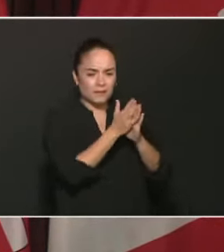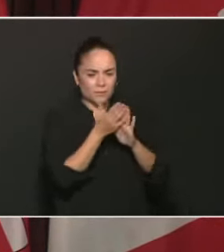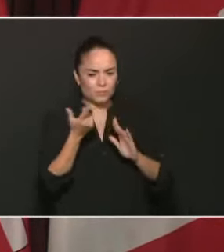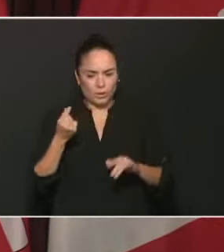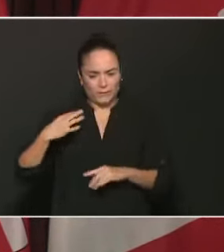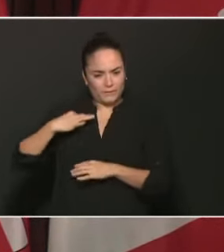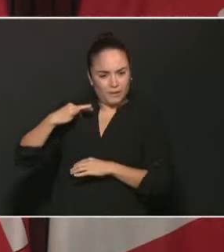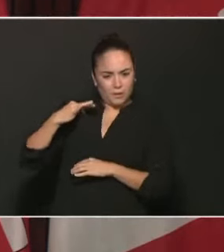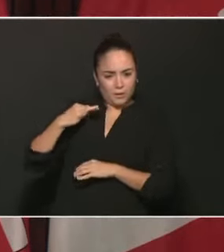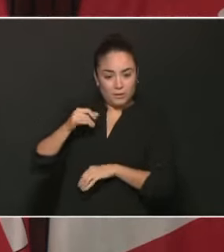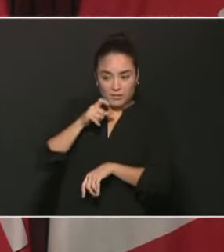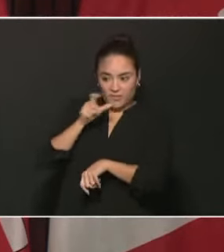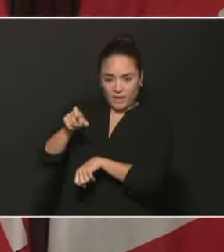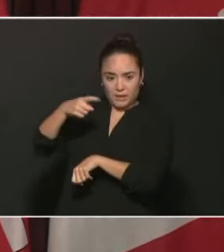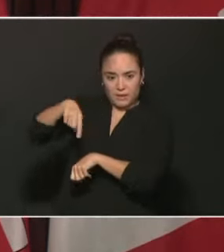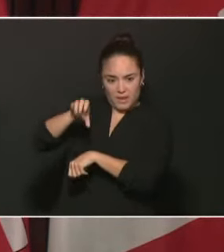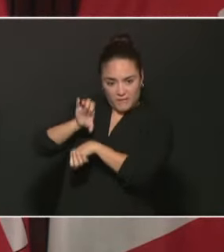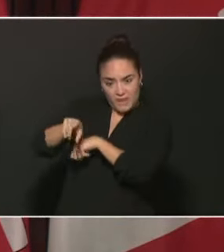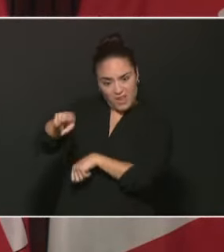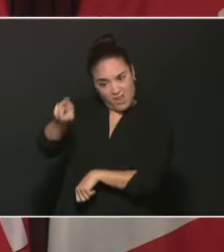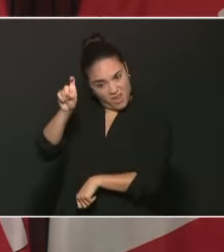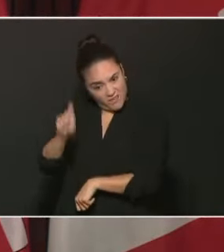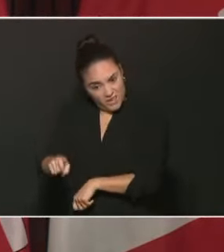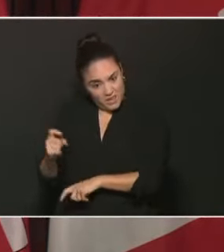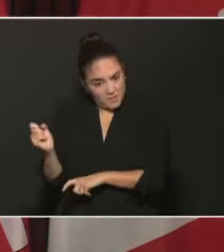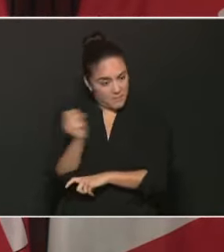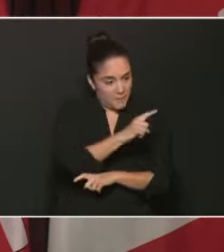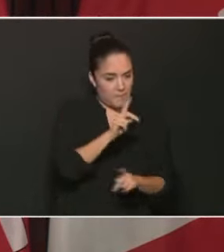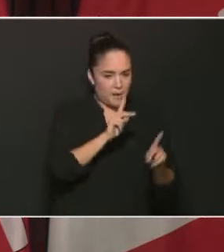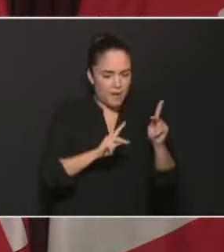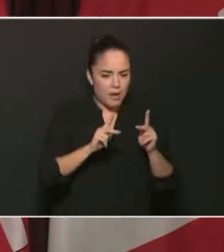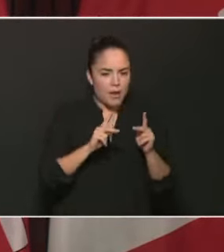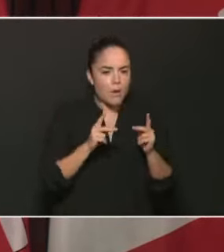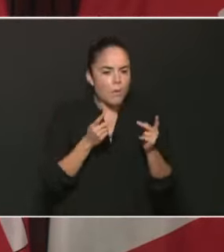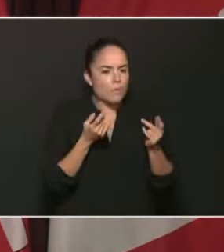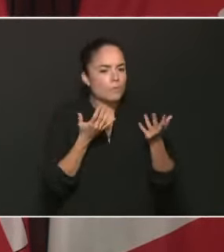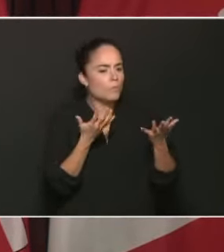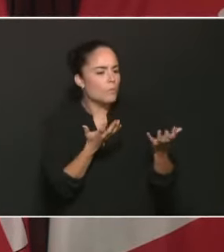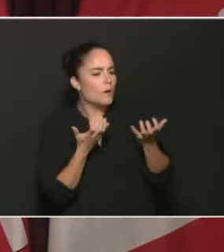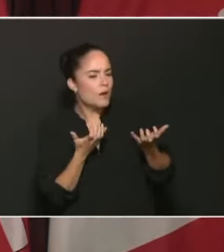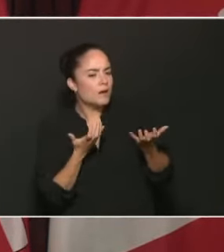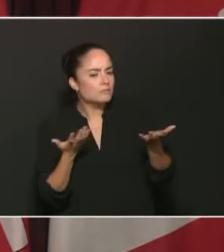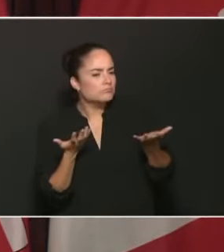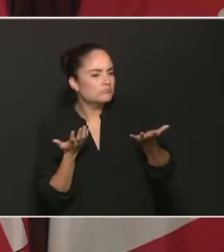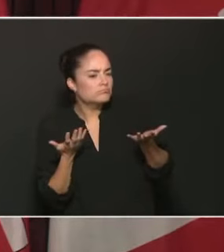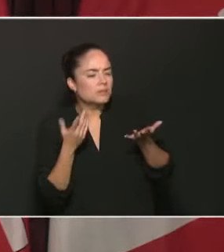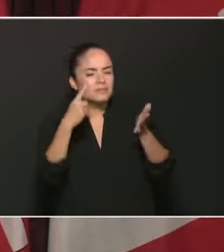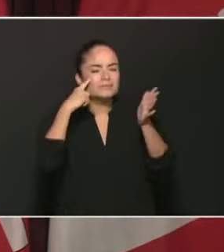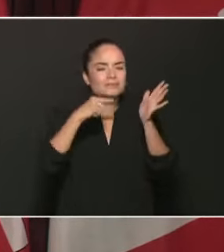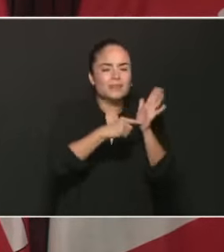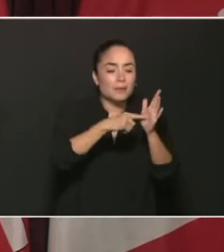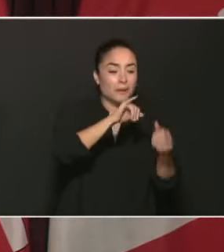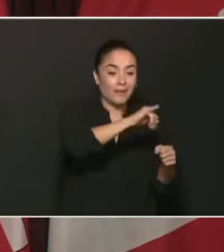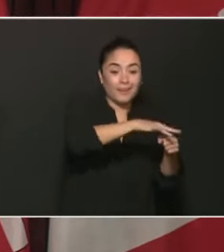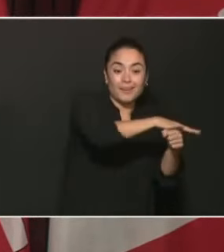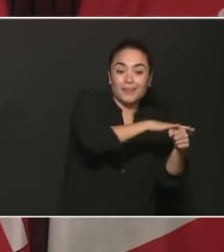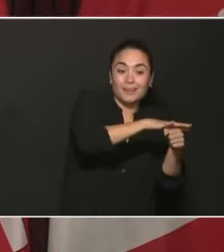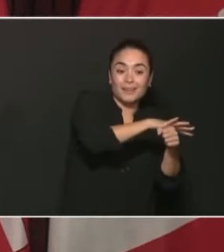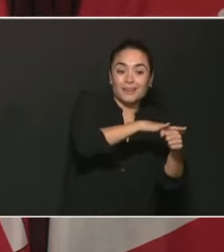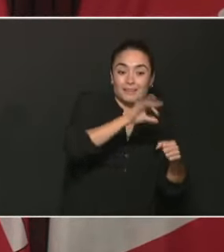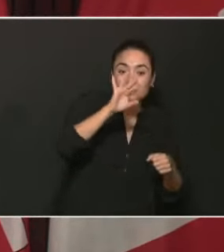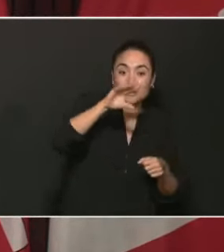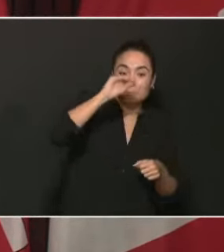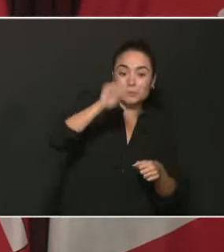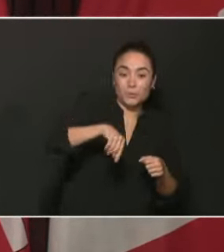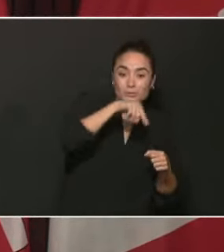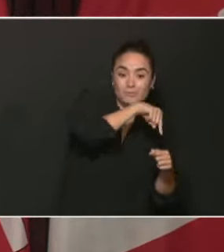like you were just talking about with certain regions where they are very, very high, above 95%? Do you have a number for